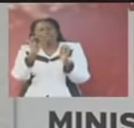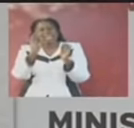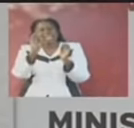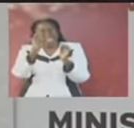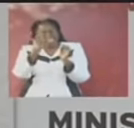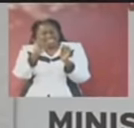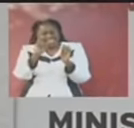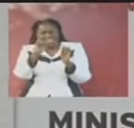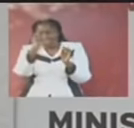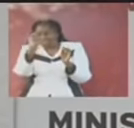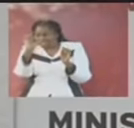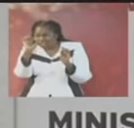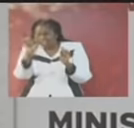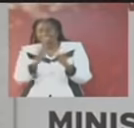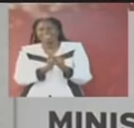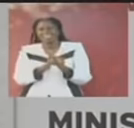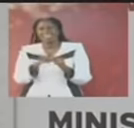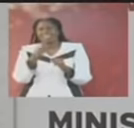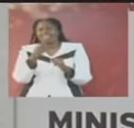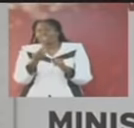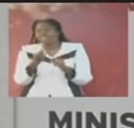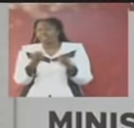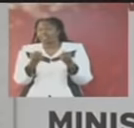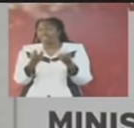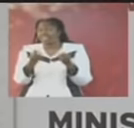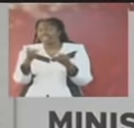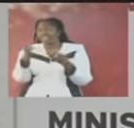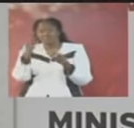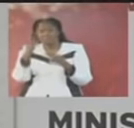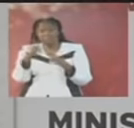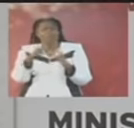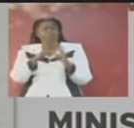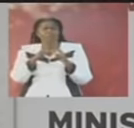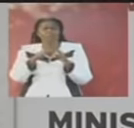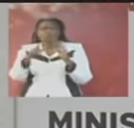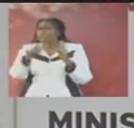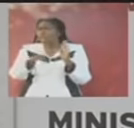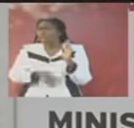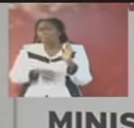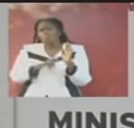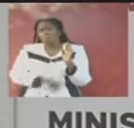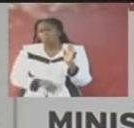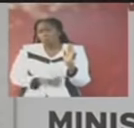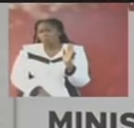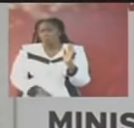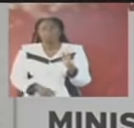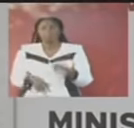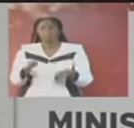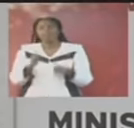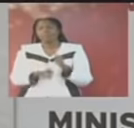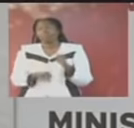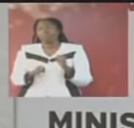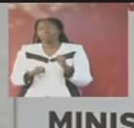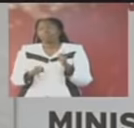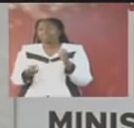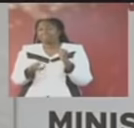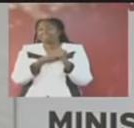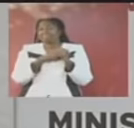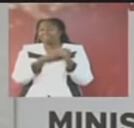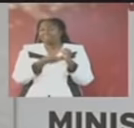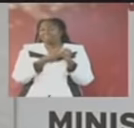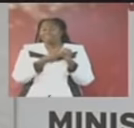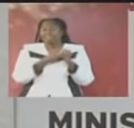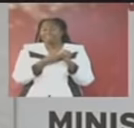which they remain viable, and this is actually much lower. So the ability to store vaccines with that requirement is another